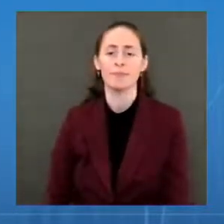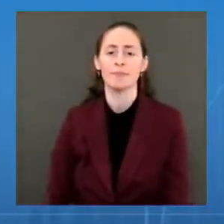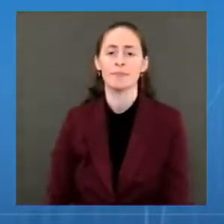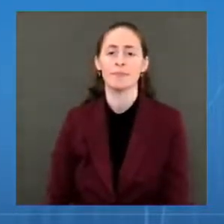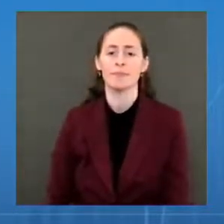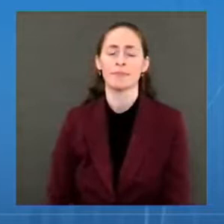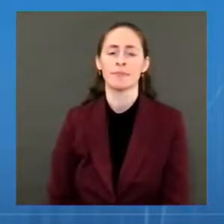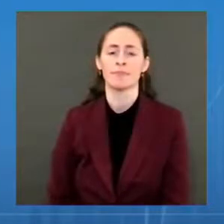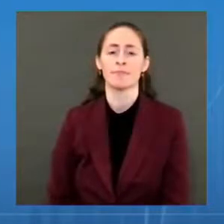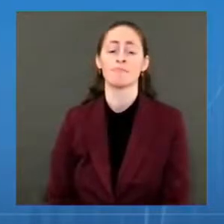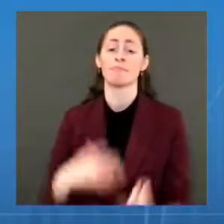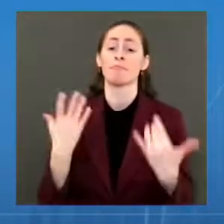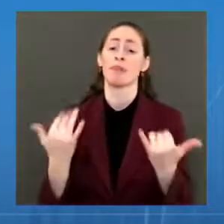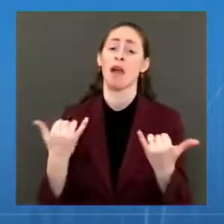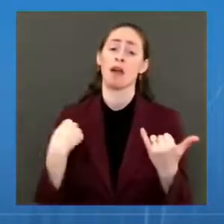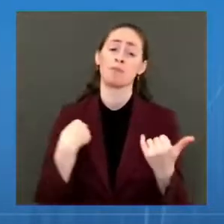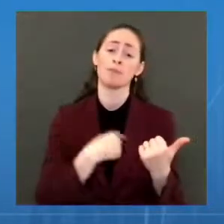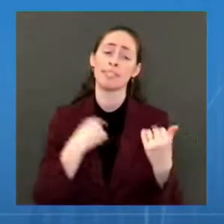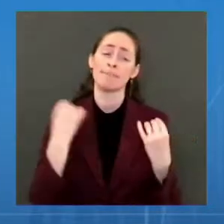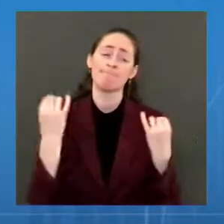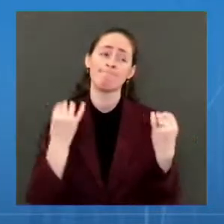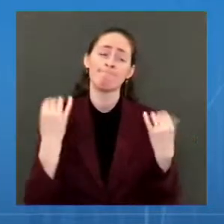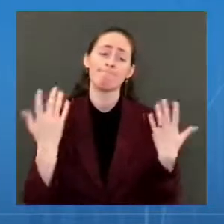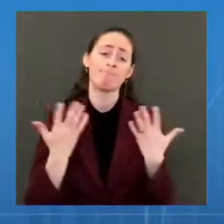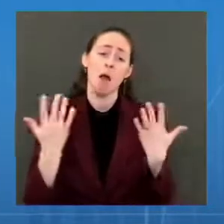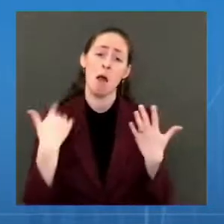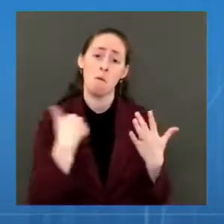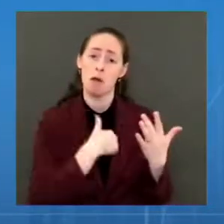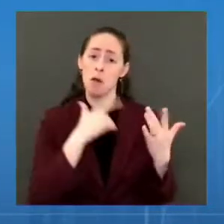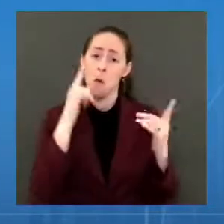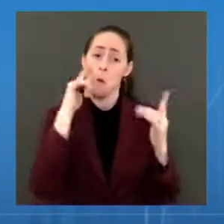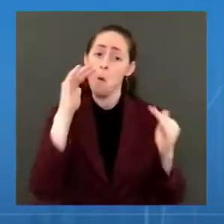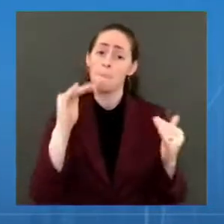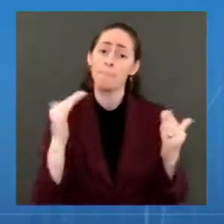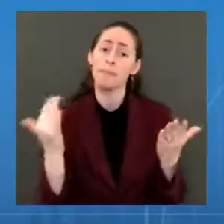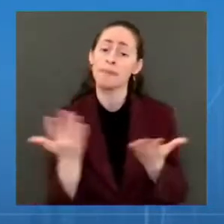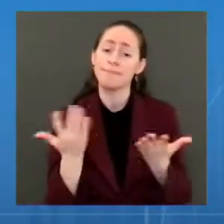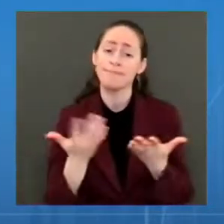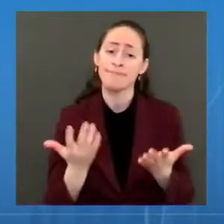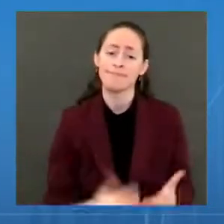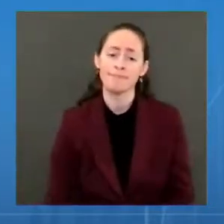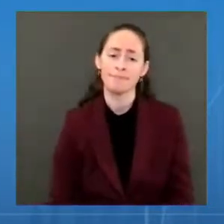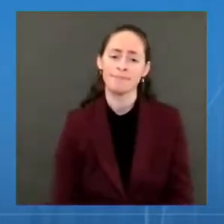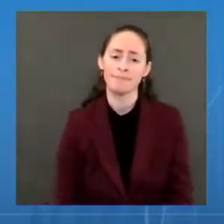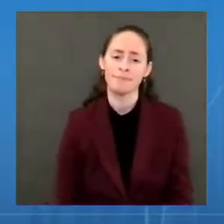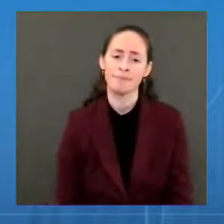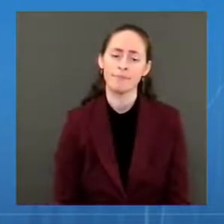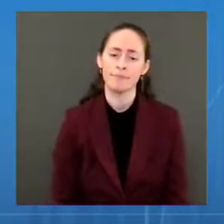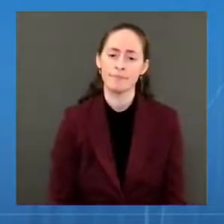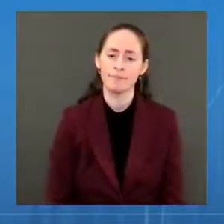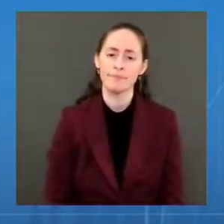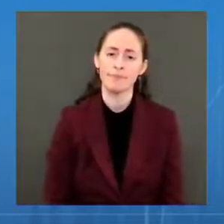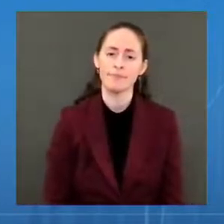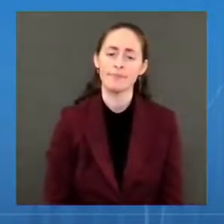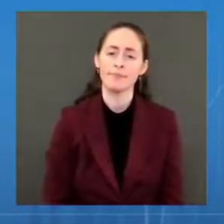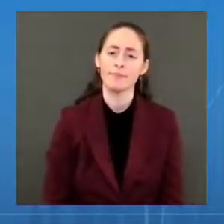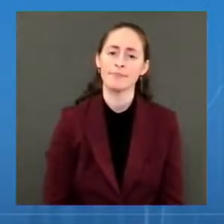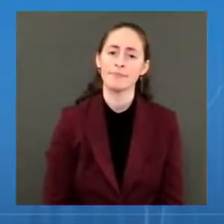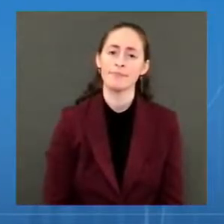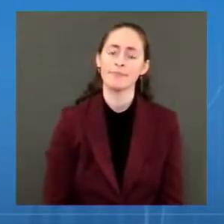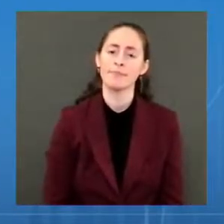and infectious disease person, that the interval between the dose of the second dose